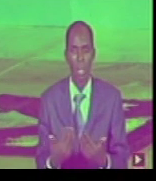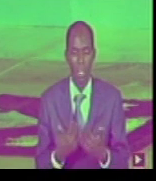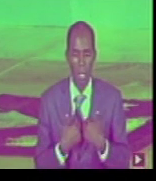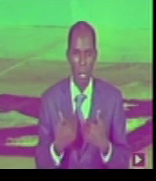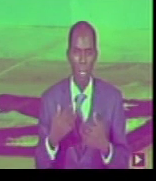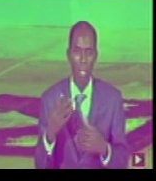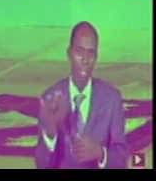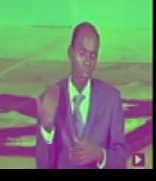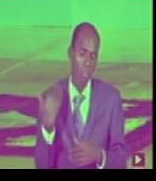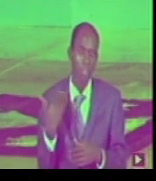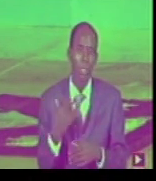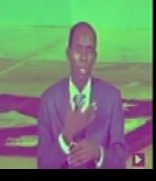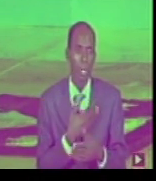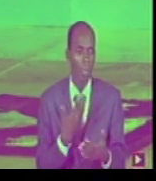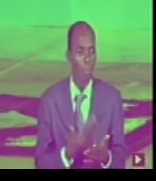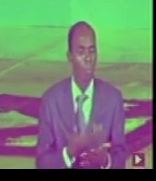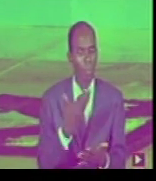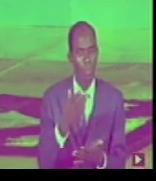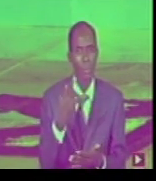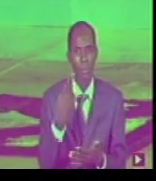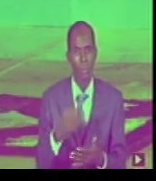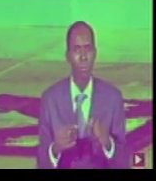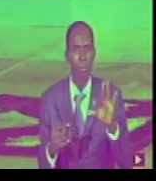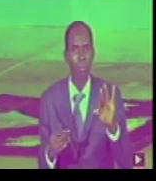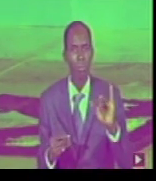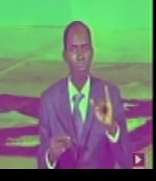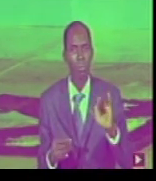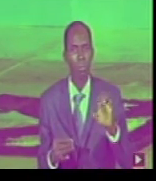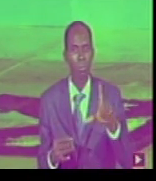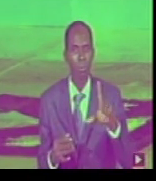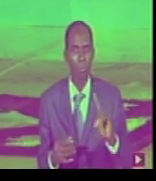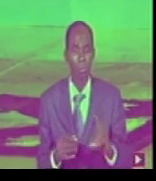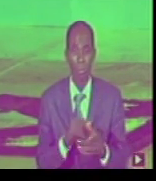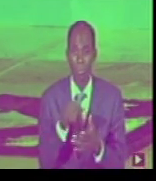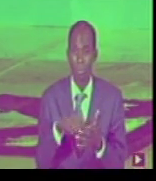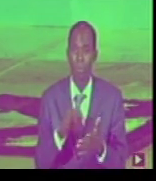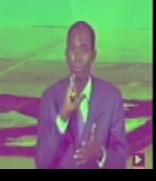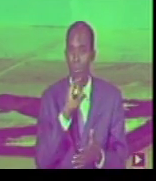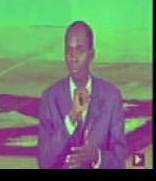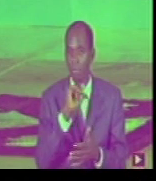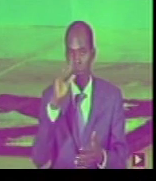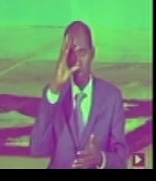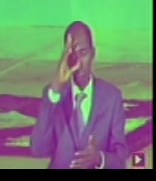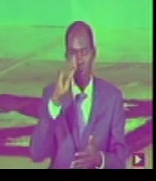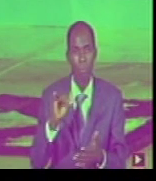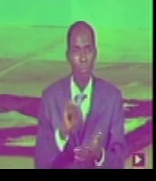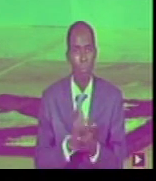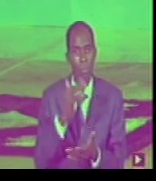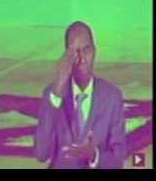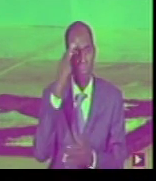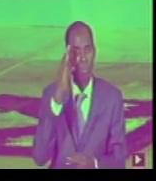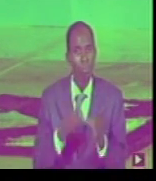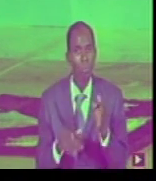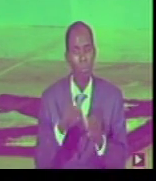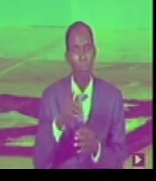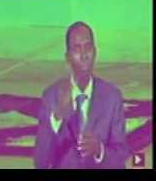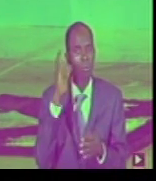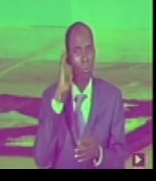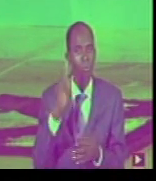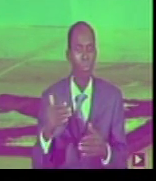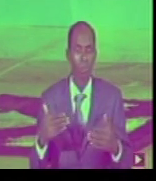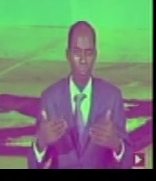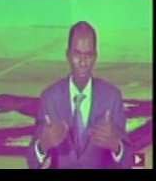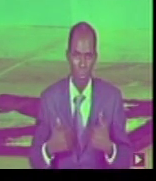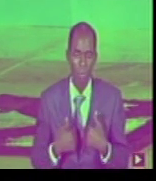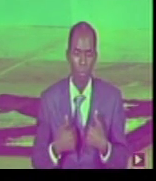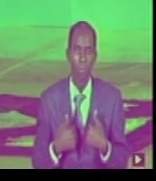buys the field. This is a man that knows if you're going to have treasure in the kingdom of